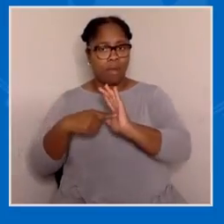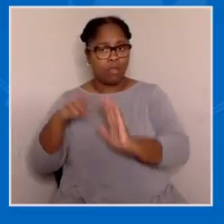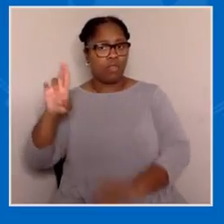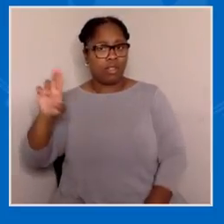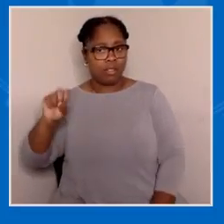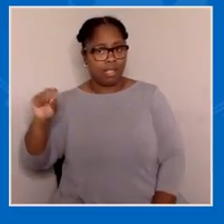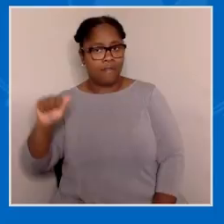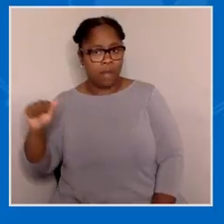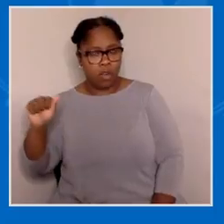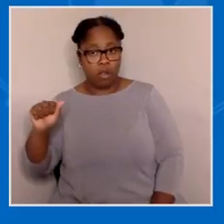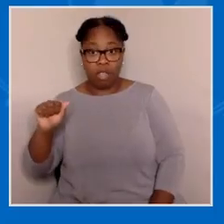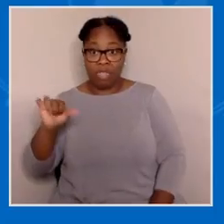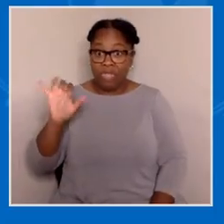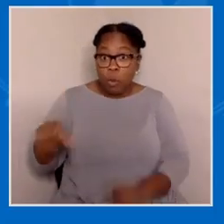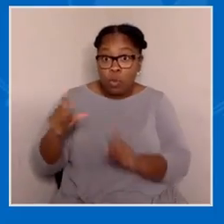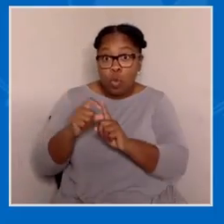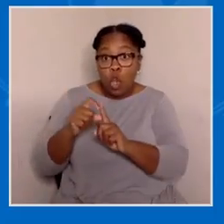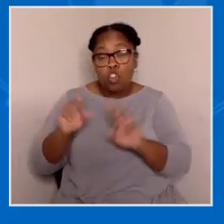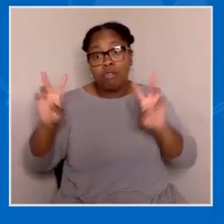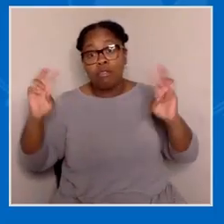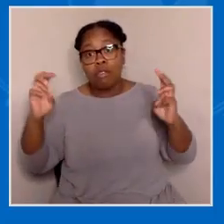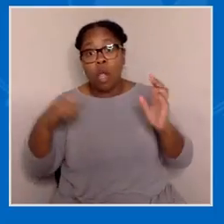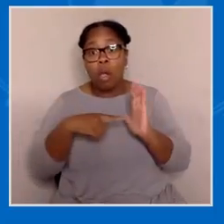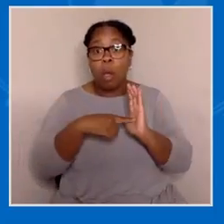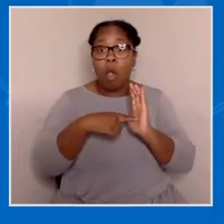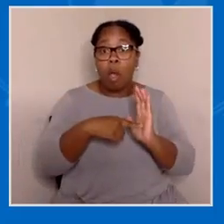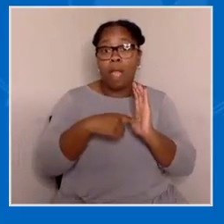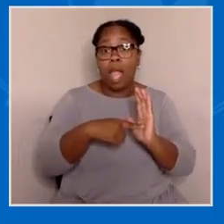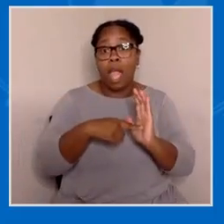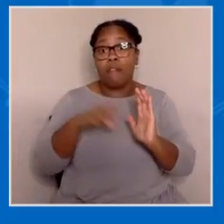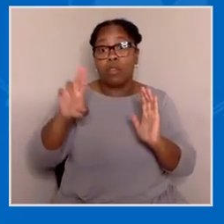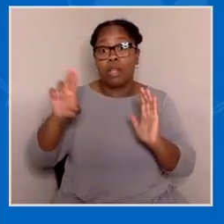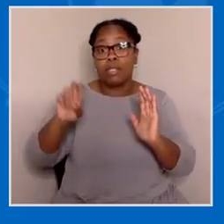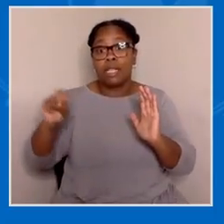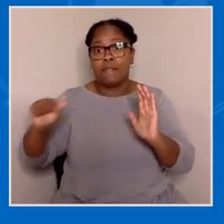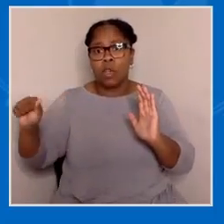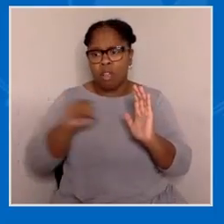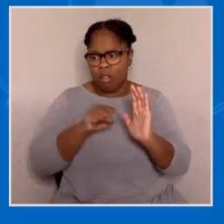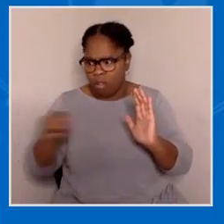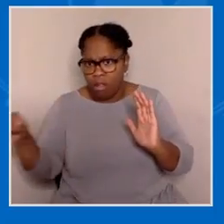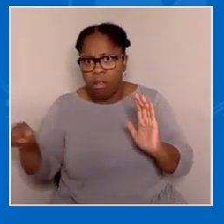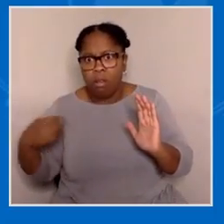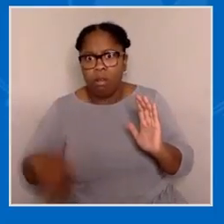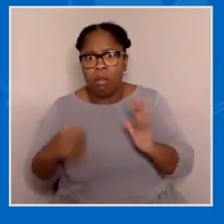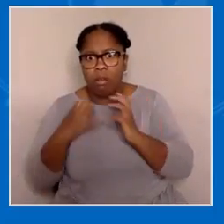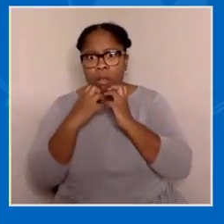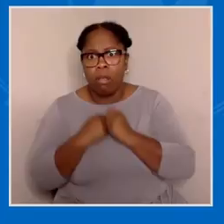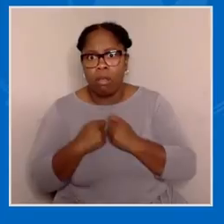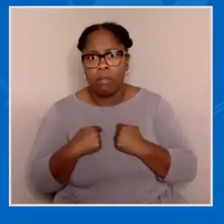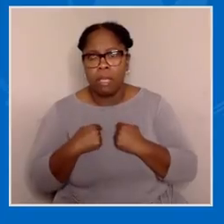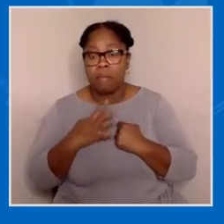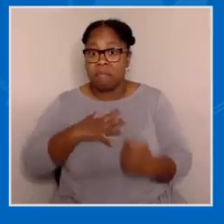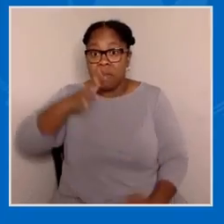the United States of America" meant everything to me and to my parents, whom I think of today and every